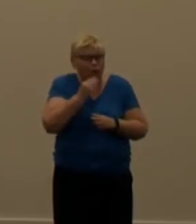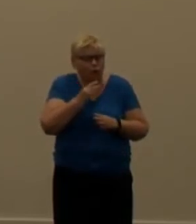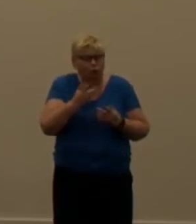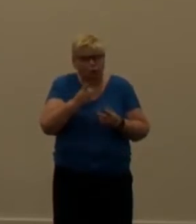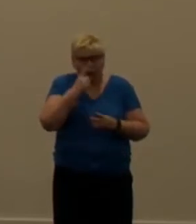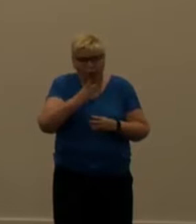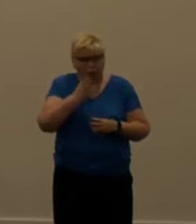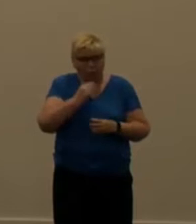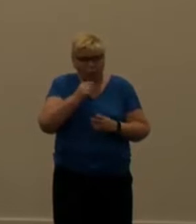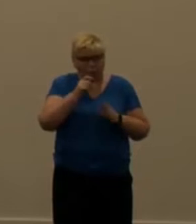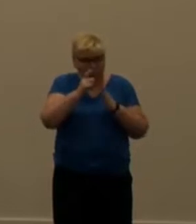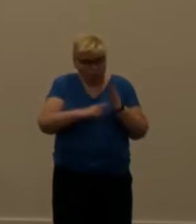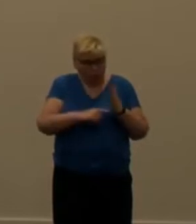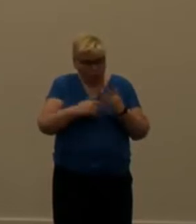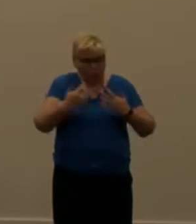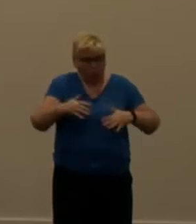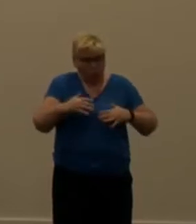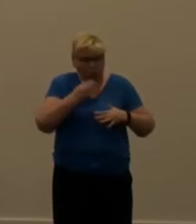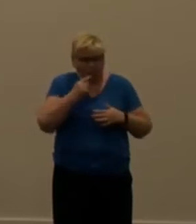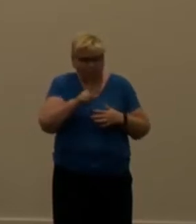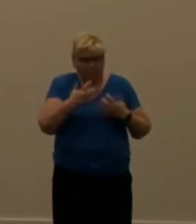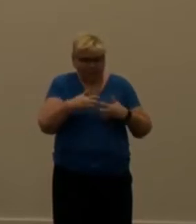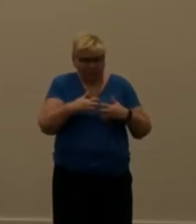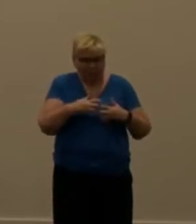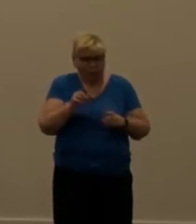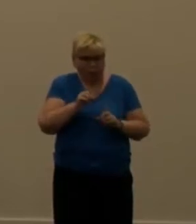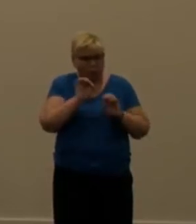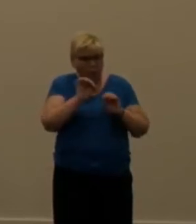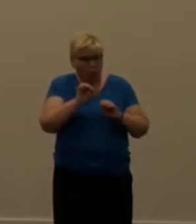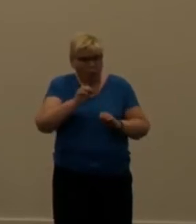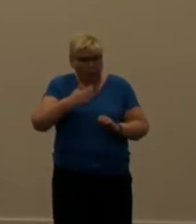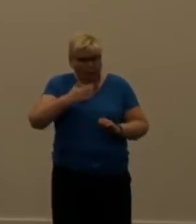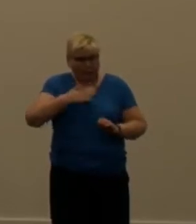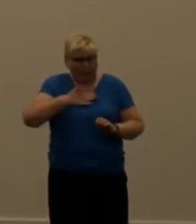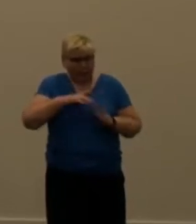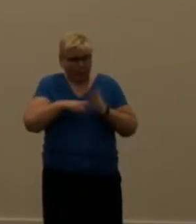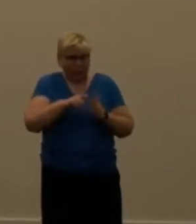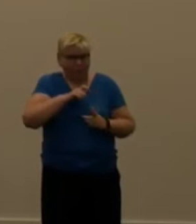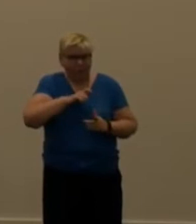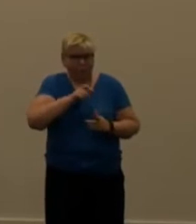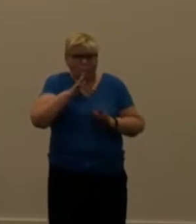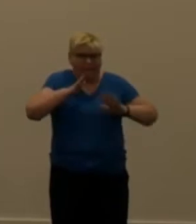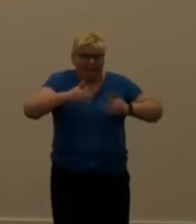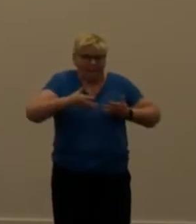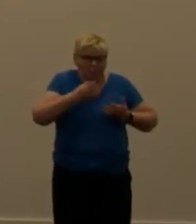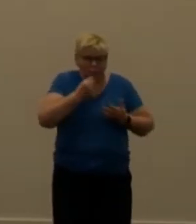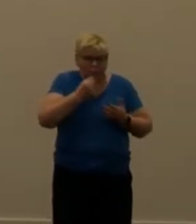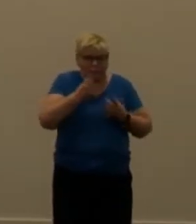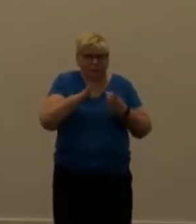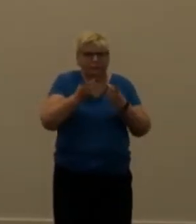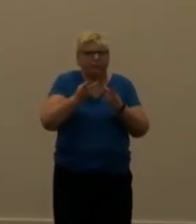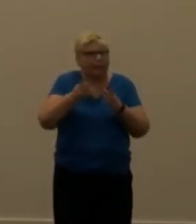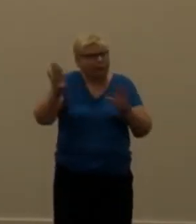project only using the methodology that you like or you are more comfortable with those